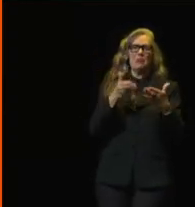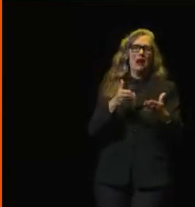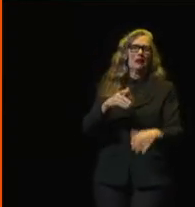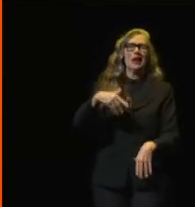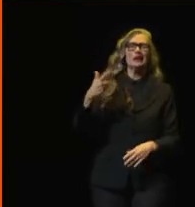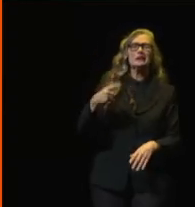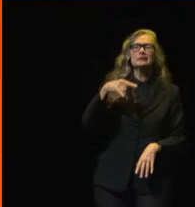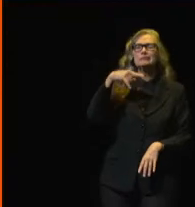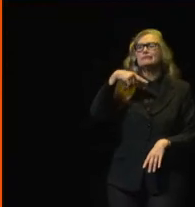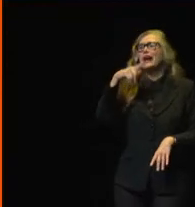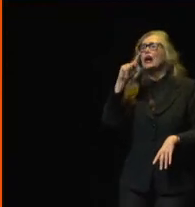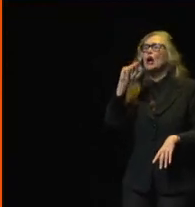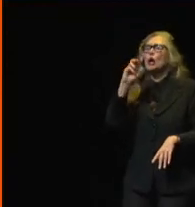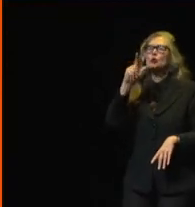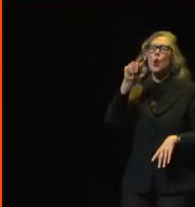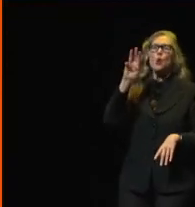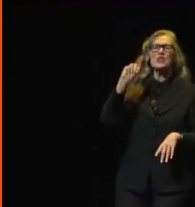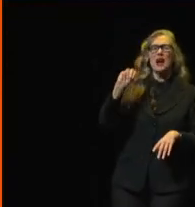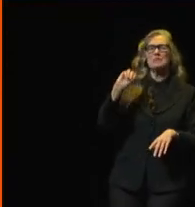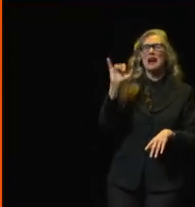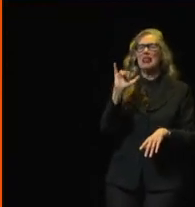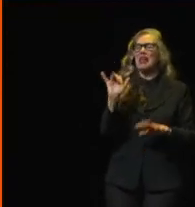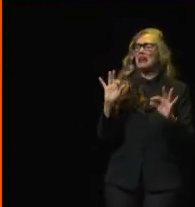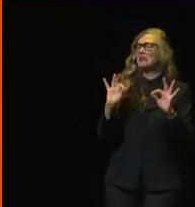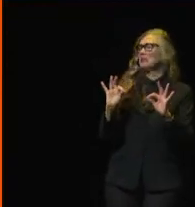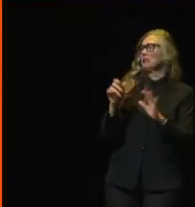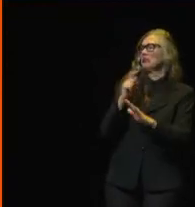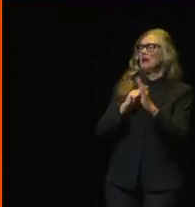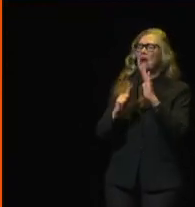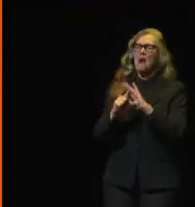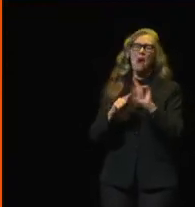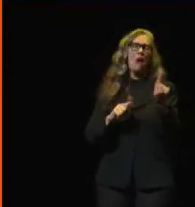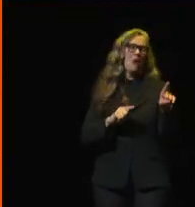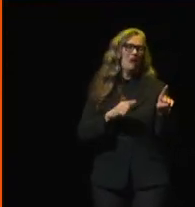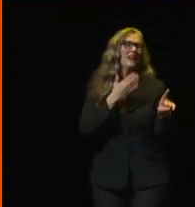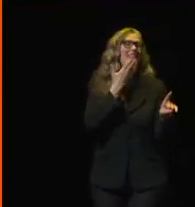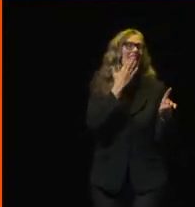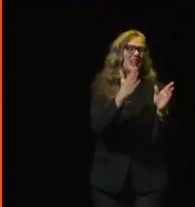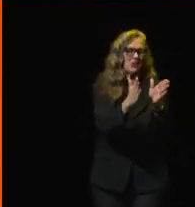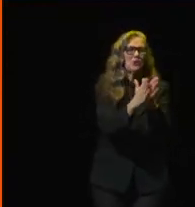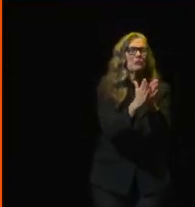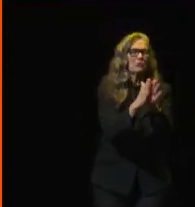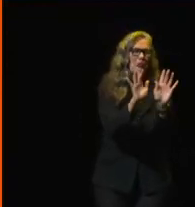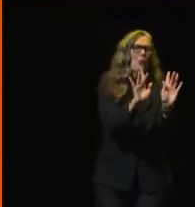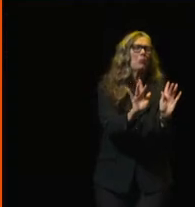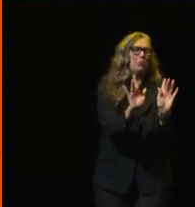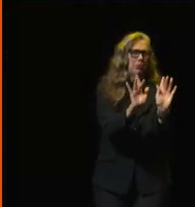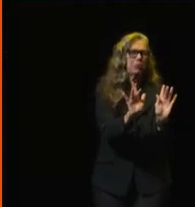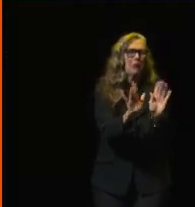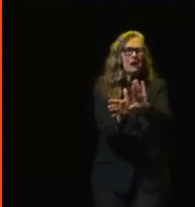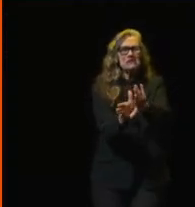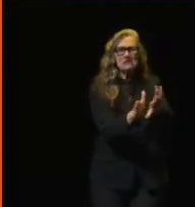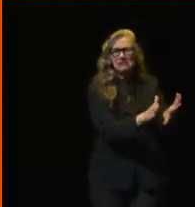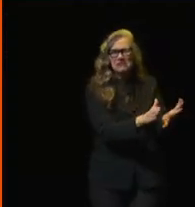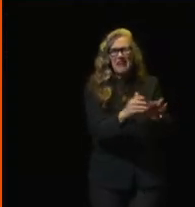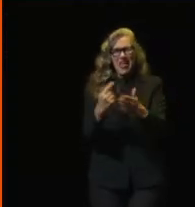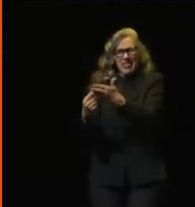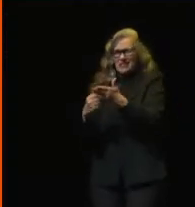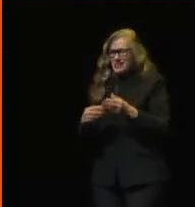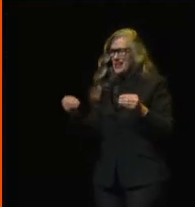symbol of patience, after whose statement they would move on to expert witnesses and pat statements and the normal